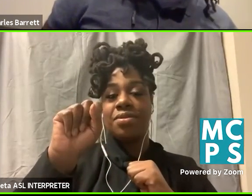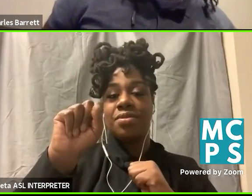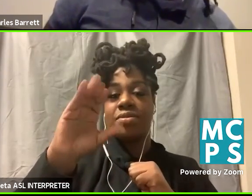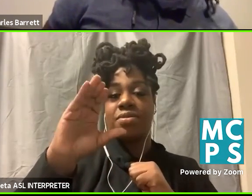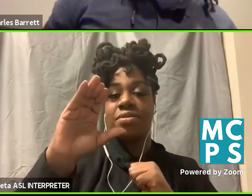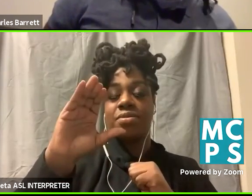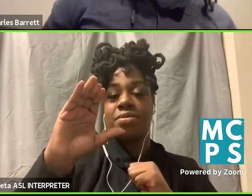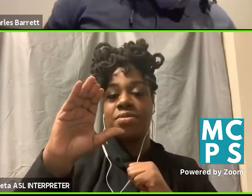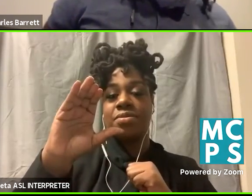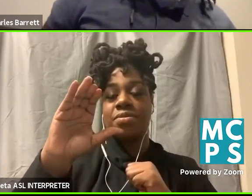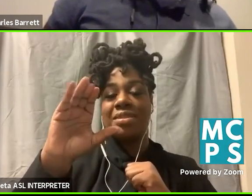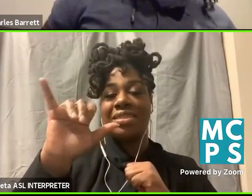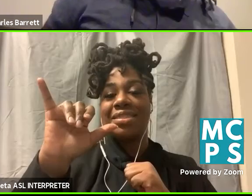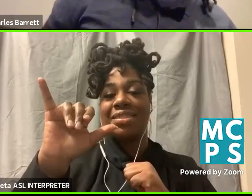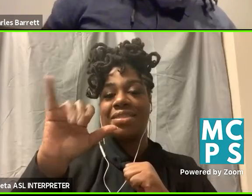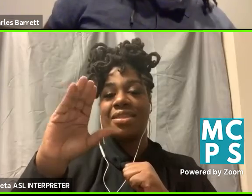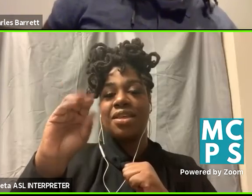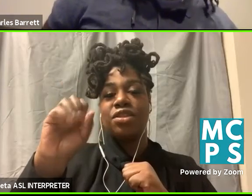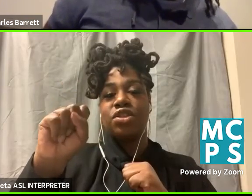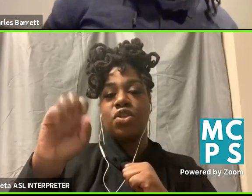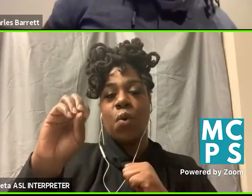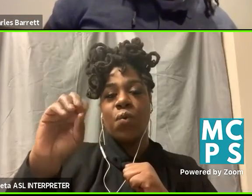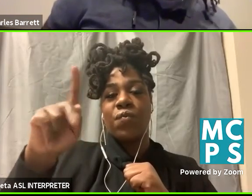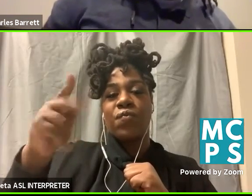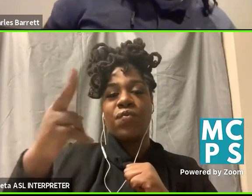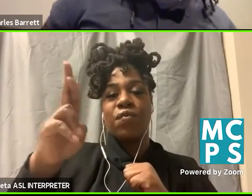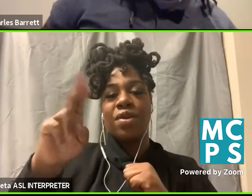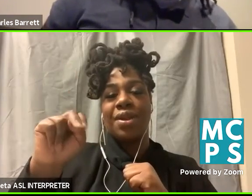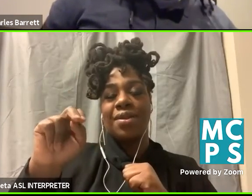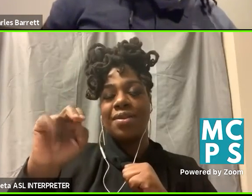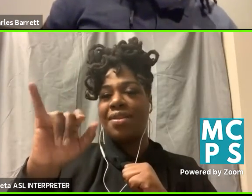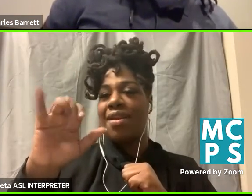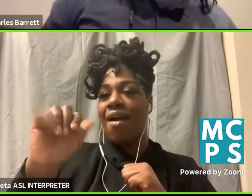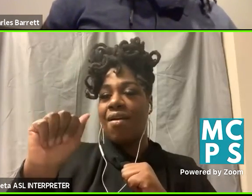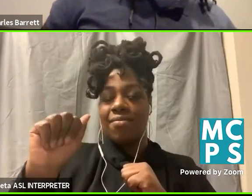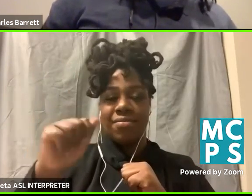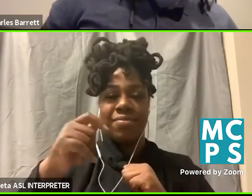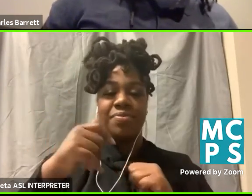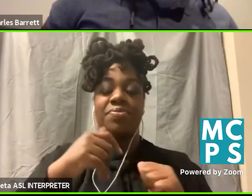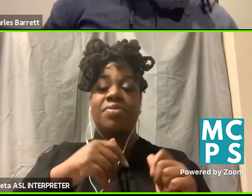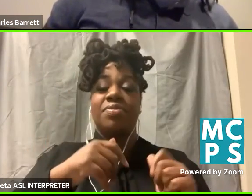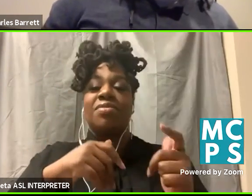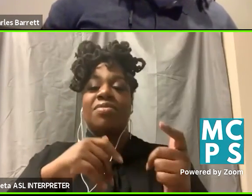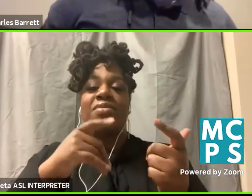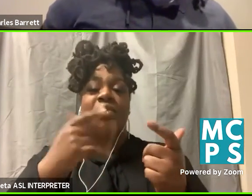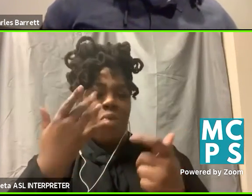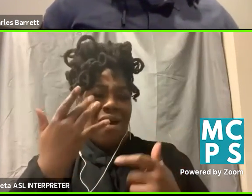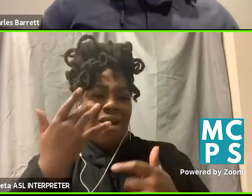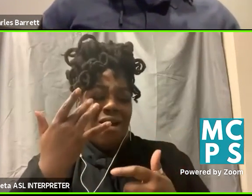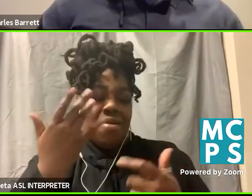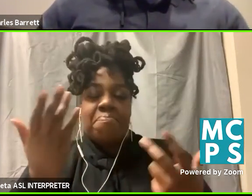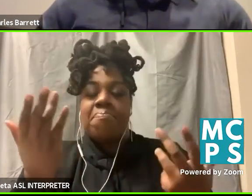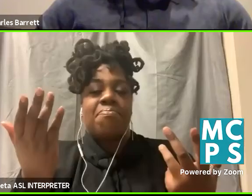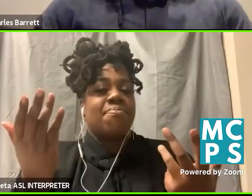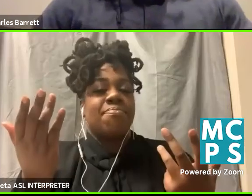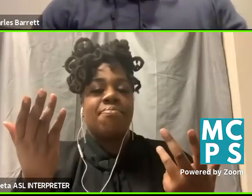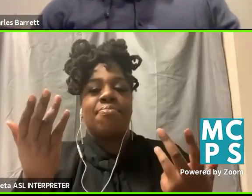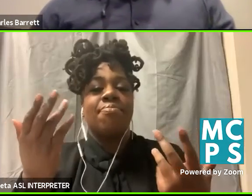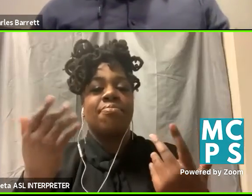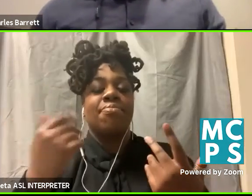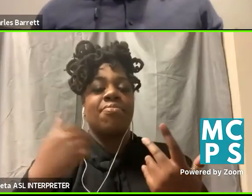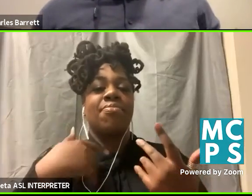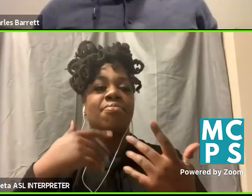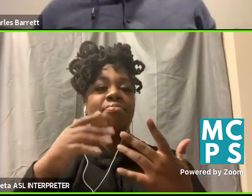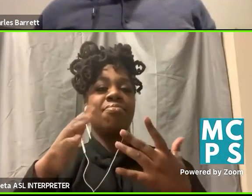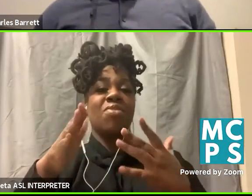There's no, we attribute it and we account it to it to bias, right? And so we see the way that that can set people